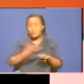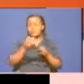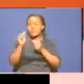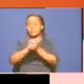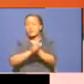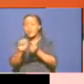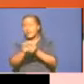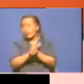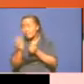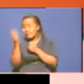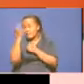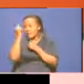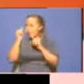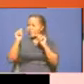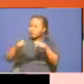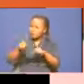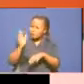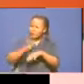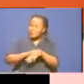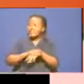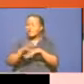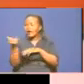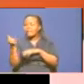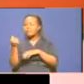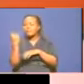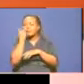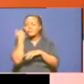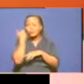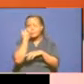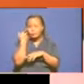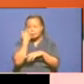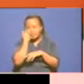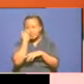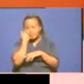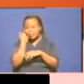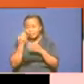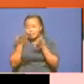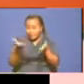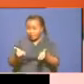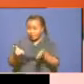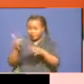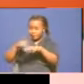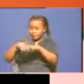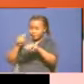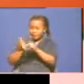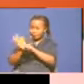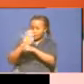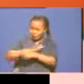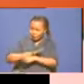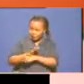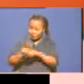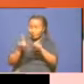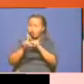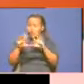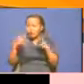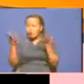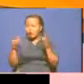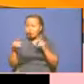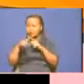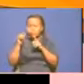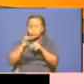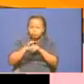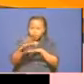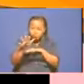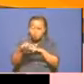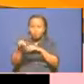predisposed to getting infections as well. That's true. So with the COVID-19 and the way how infectious it was, mm-hmm. we had